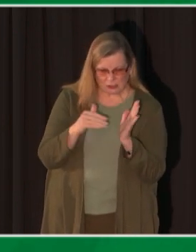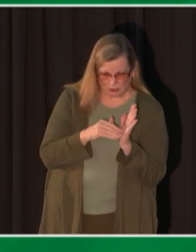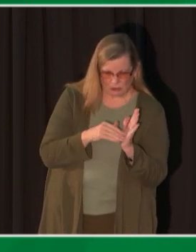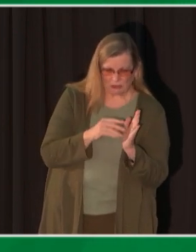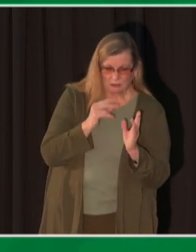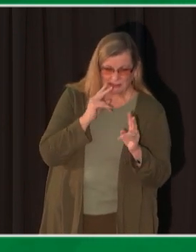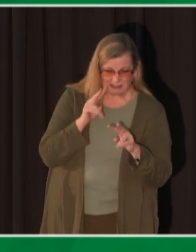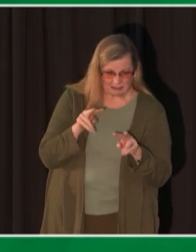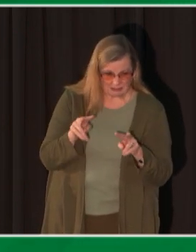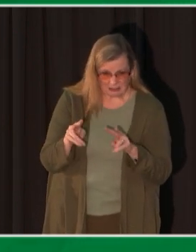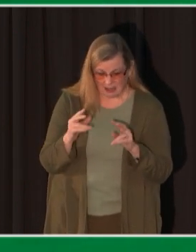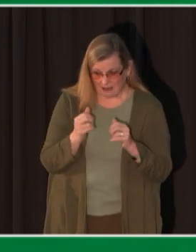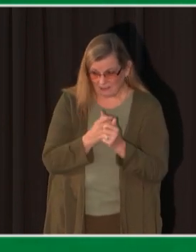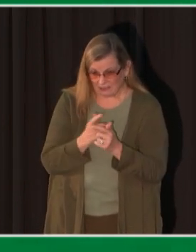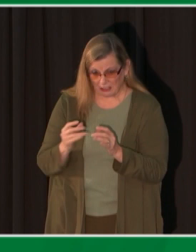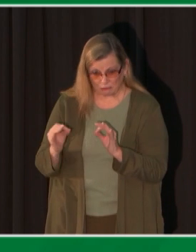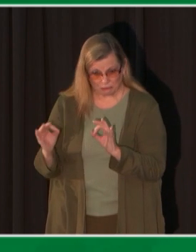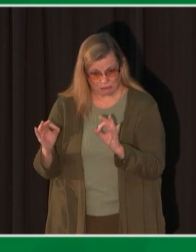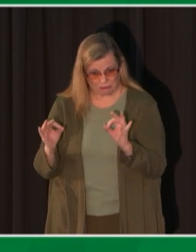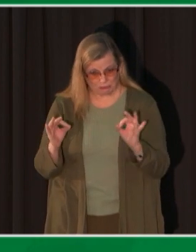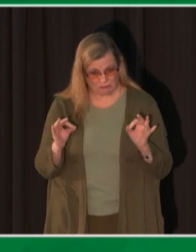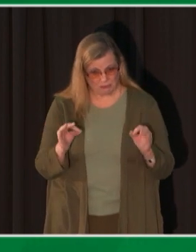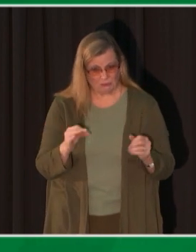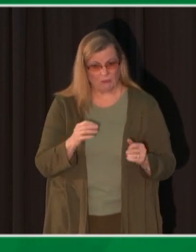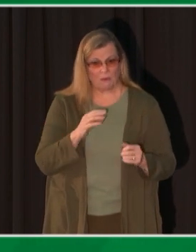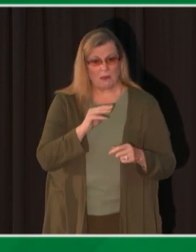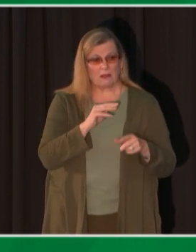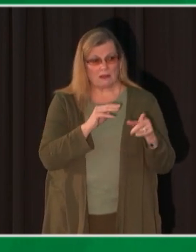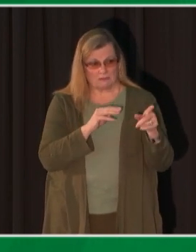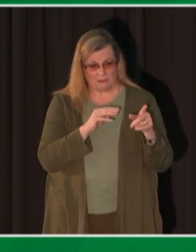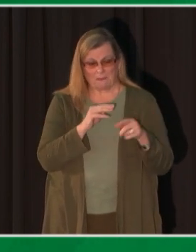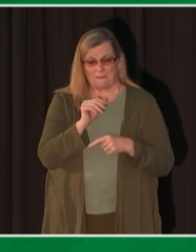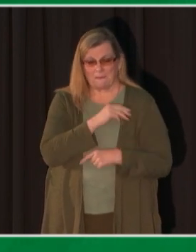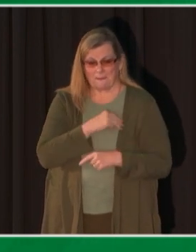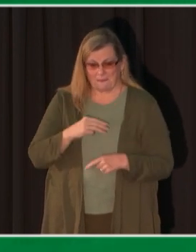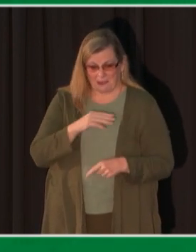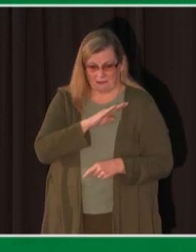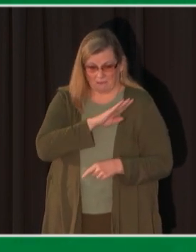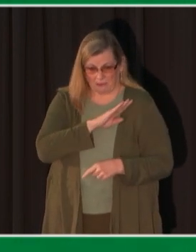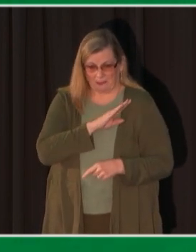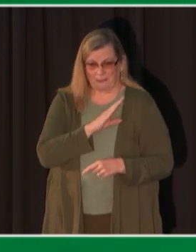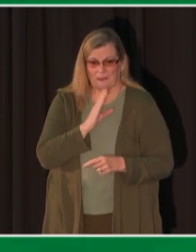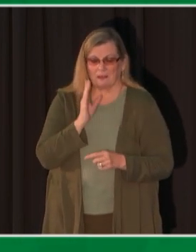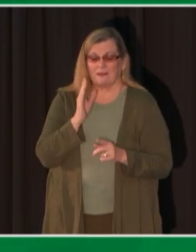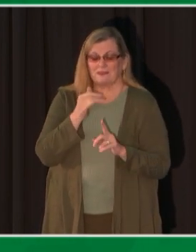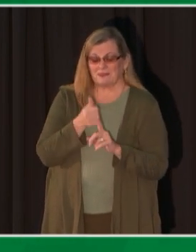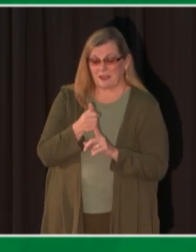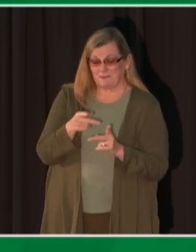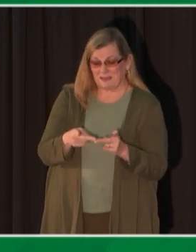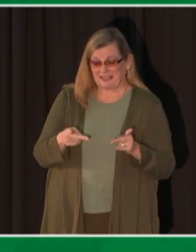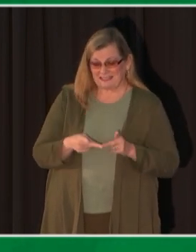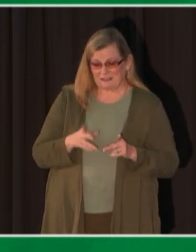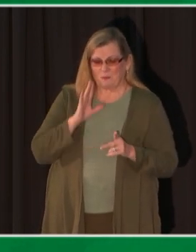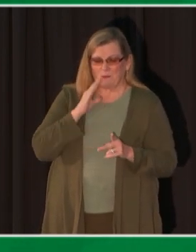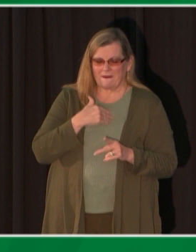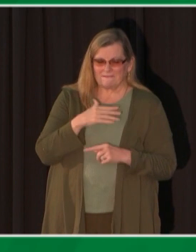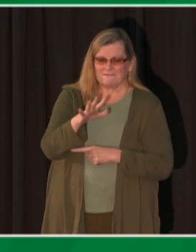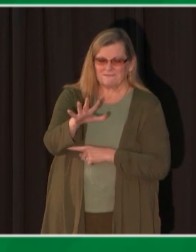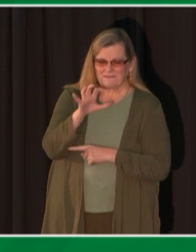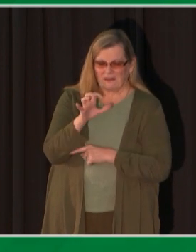May, we will have 500 beds set up for low acuity care. This means these beds will be